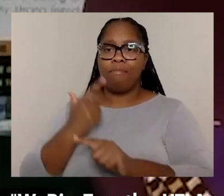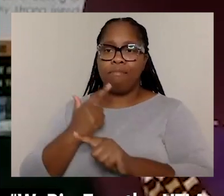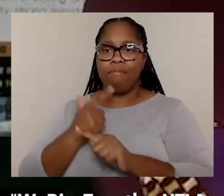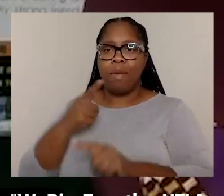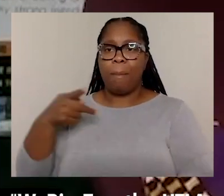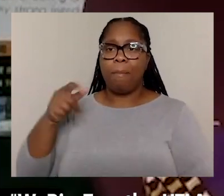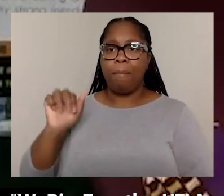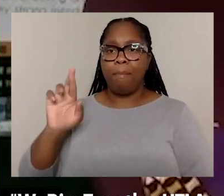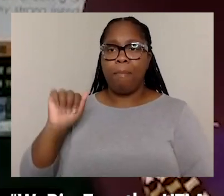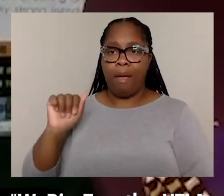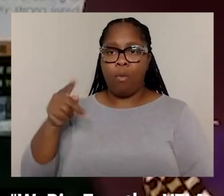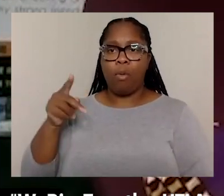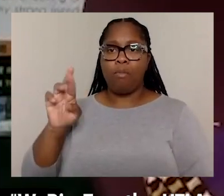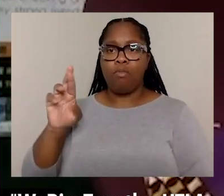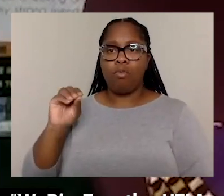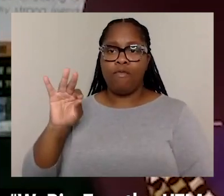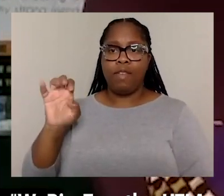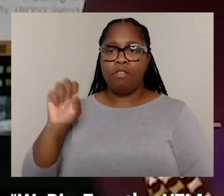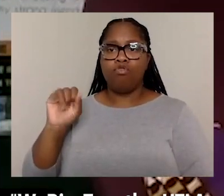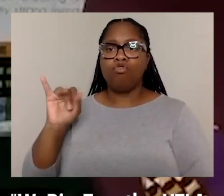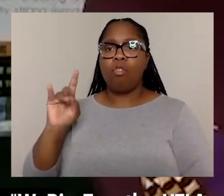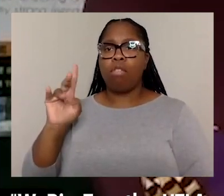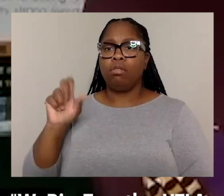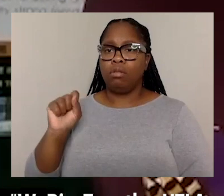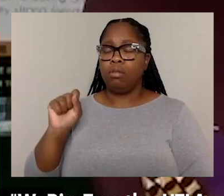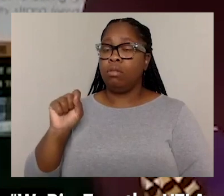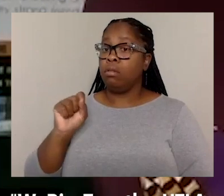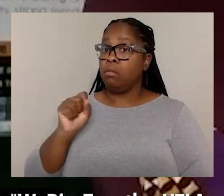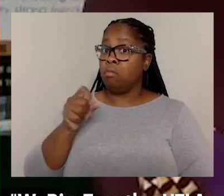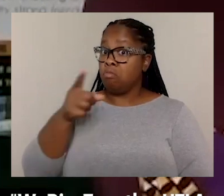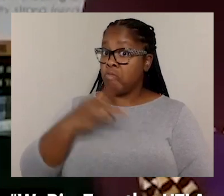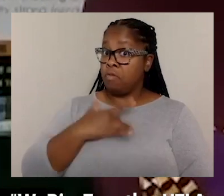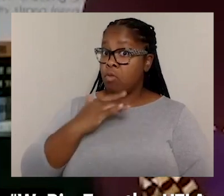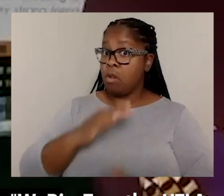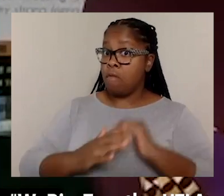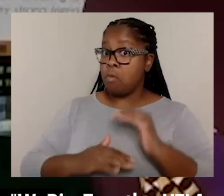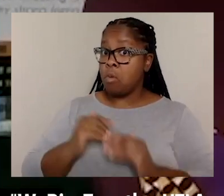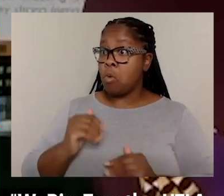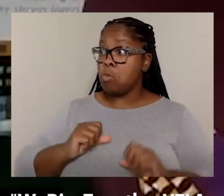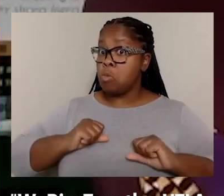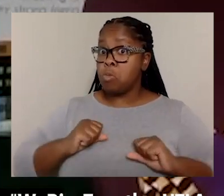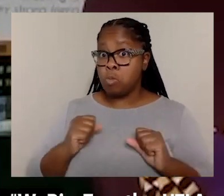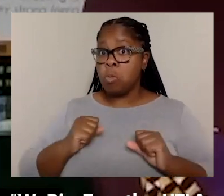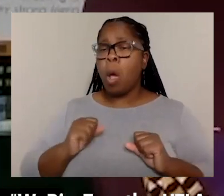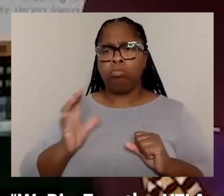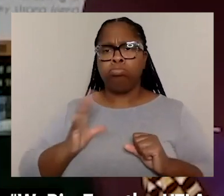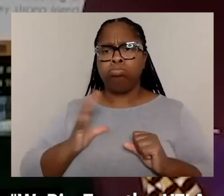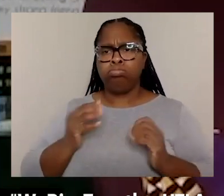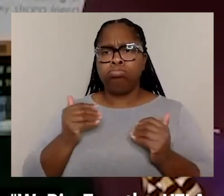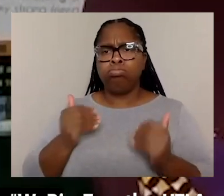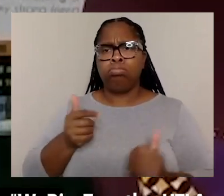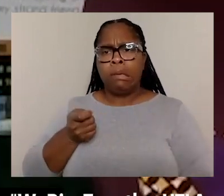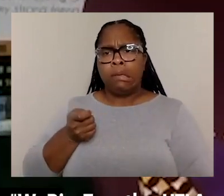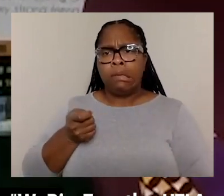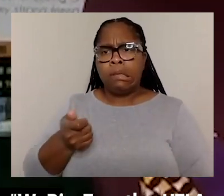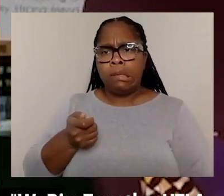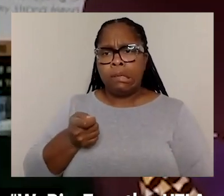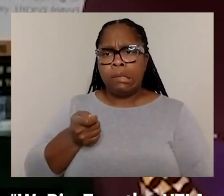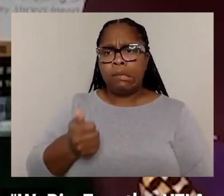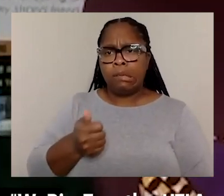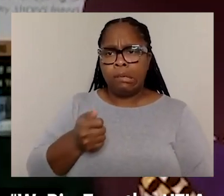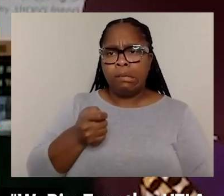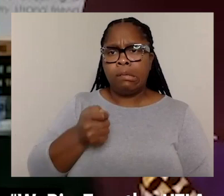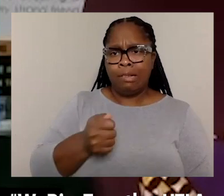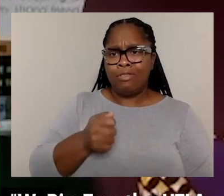comfortable, educators are encouraged to incrementally implement the use of breakout rooms as a part of their